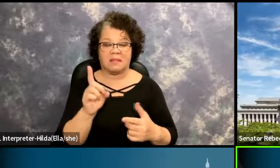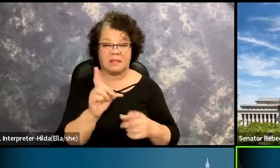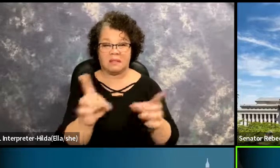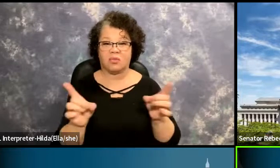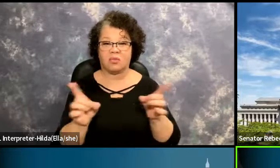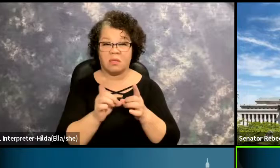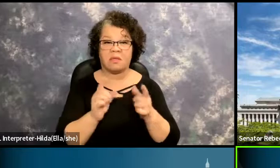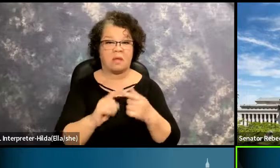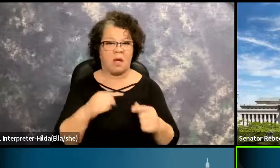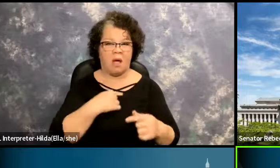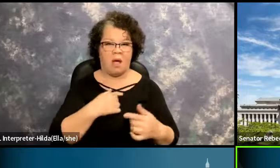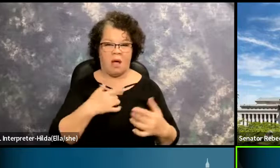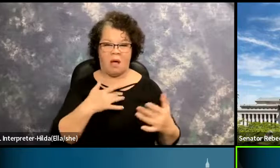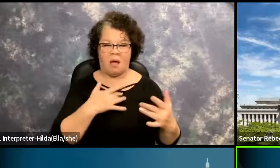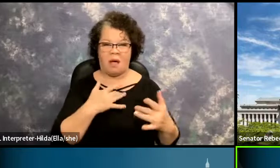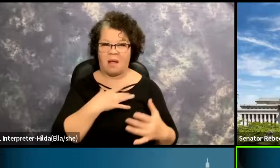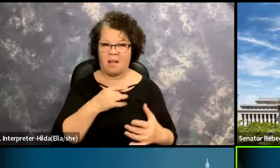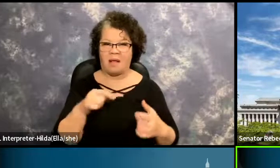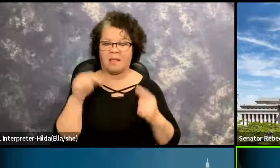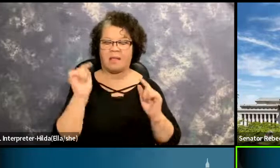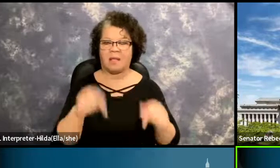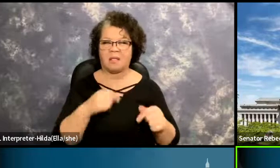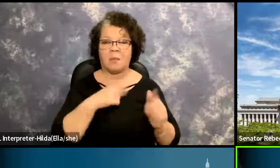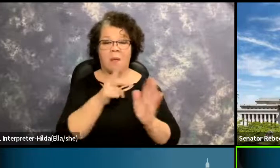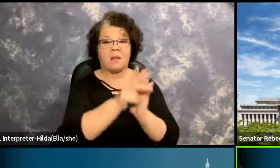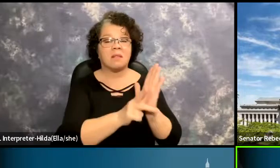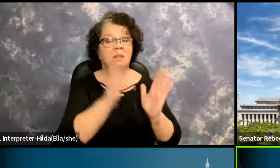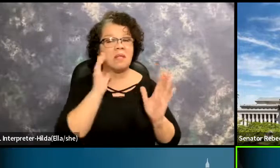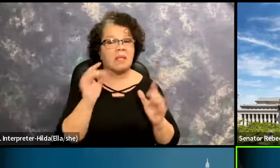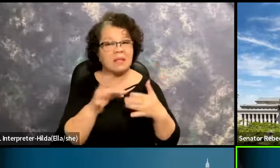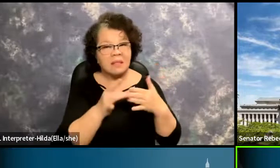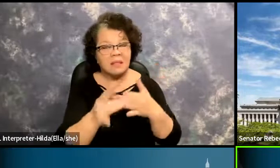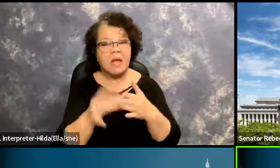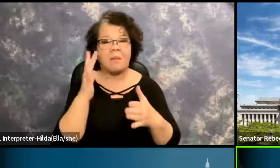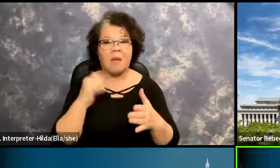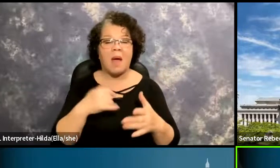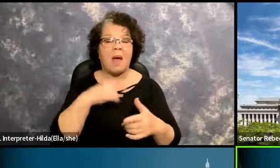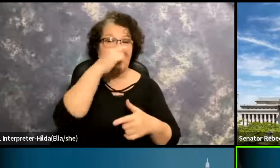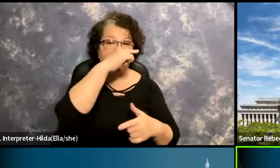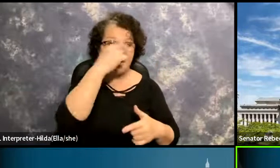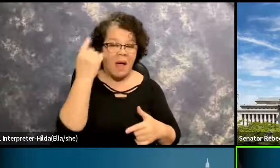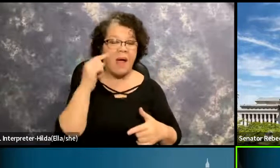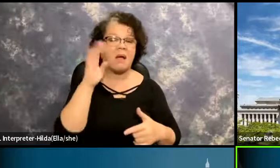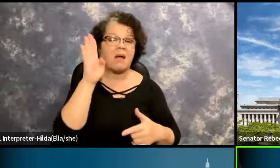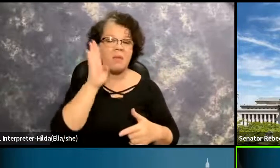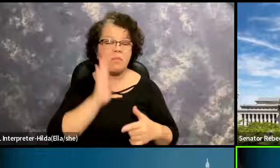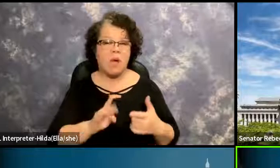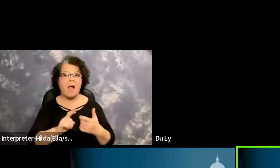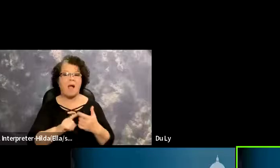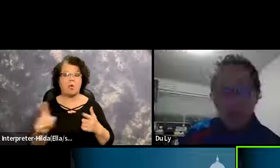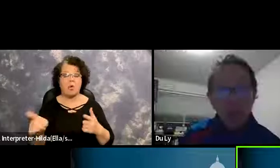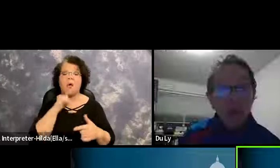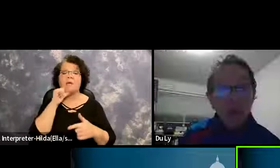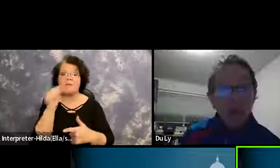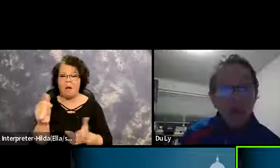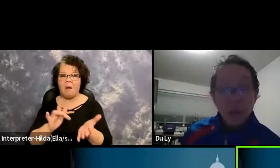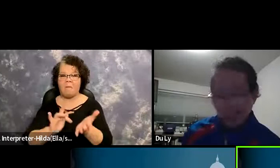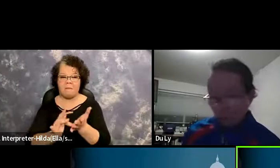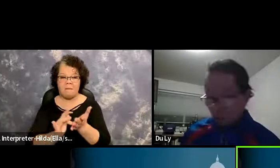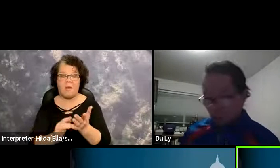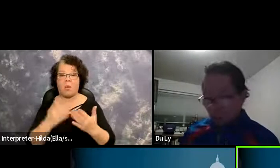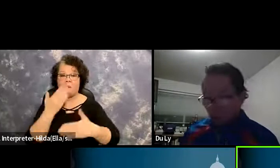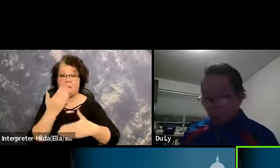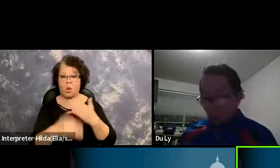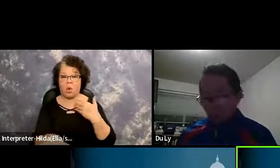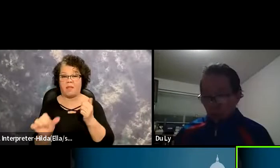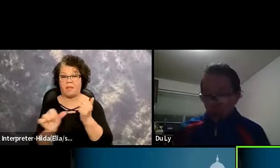policy because it's work led by Black, Brown, and Indigenous doulas who are non-medical birth assistants who have been in our